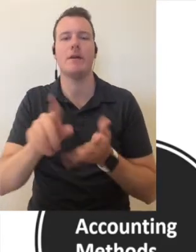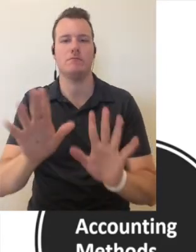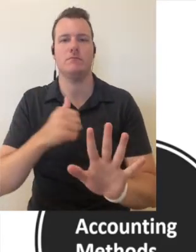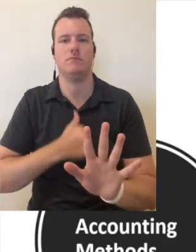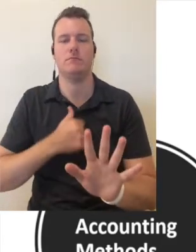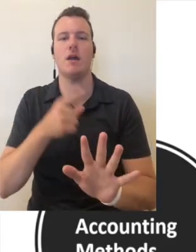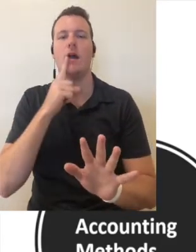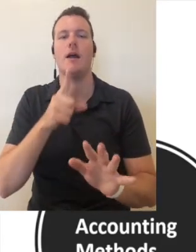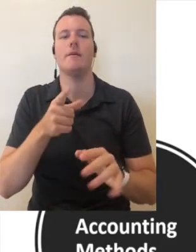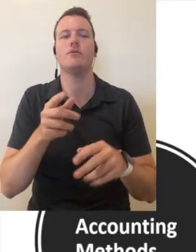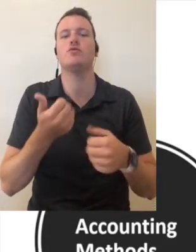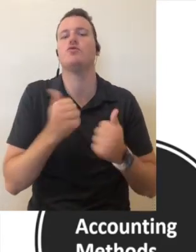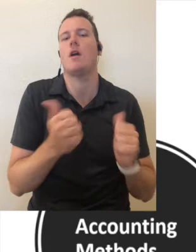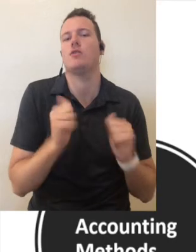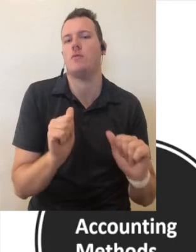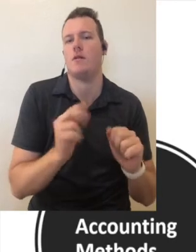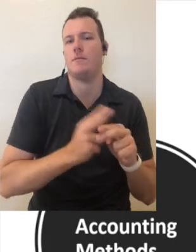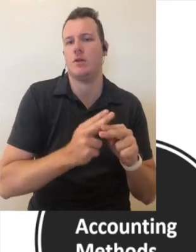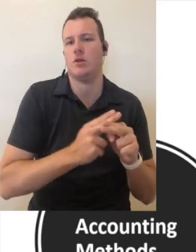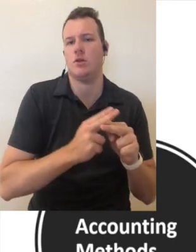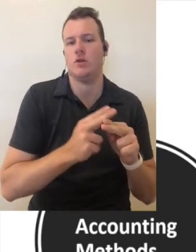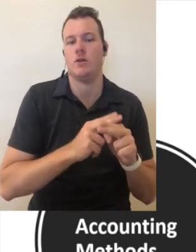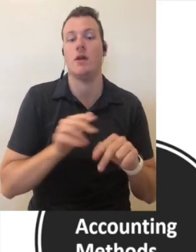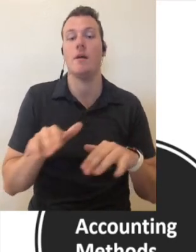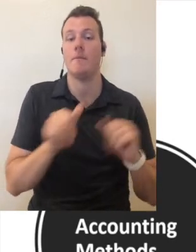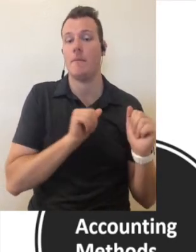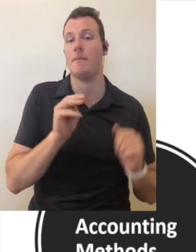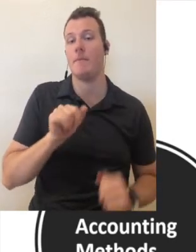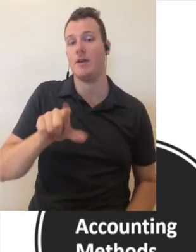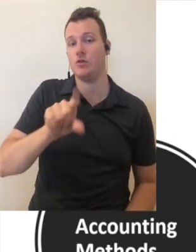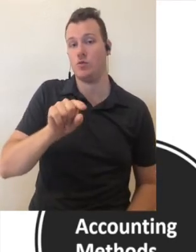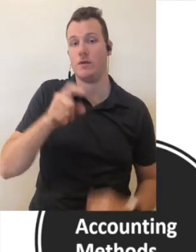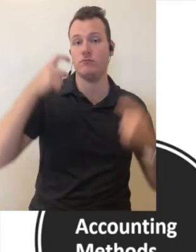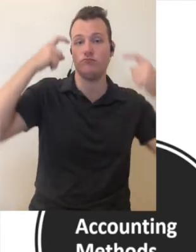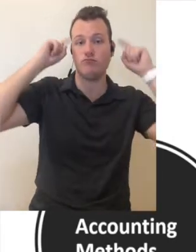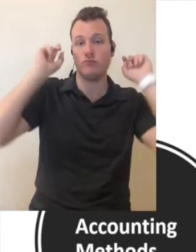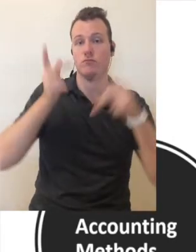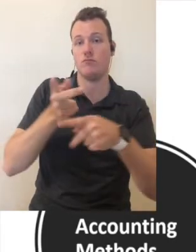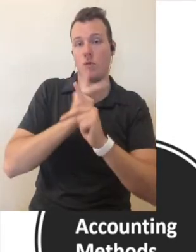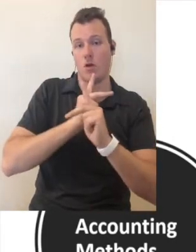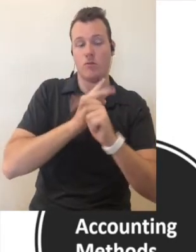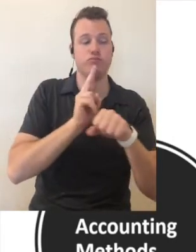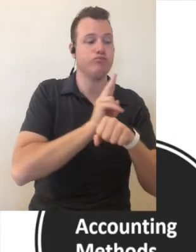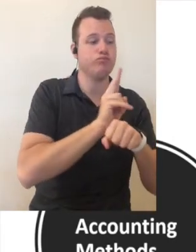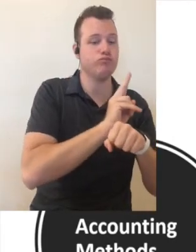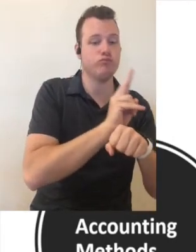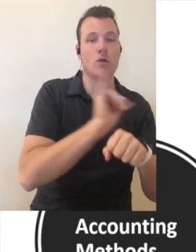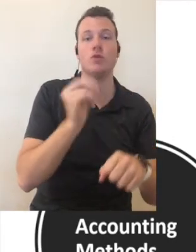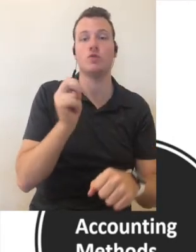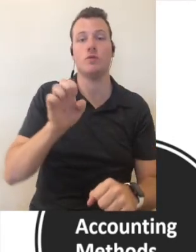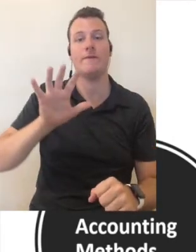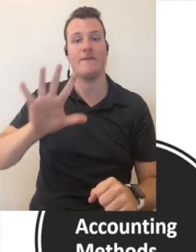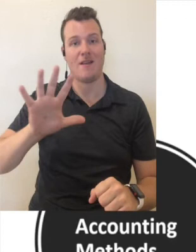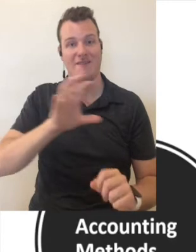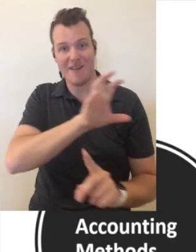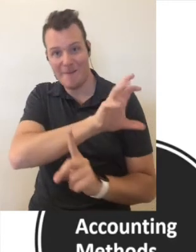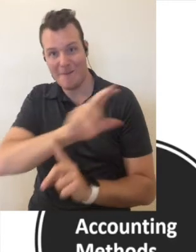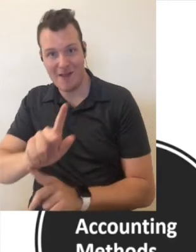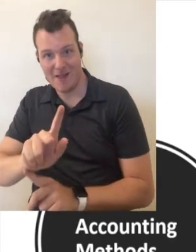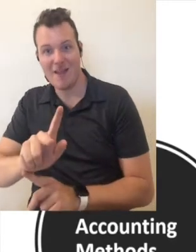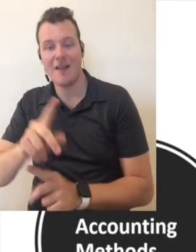those devices on a trial period, okay? So it's on May 20th that I took those, and let's say that June 5th I decided to come